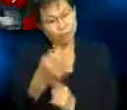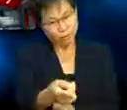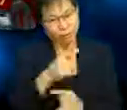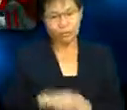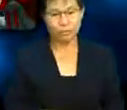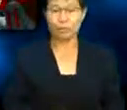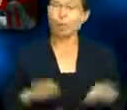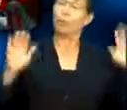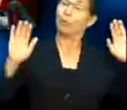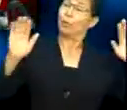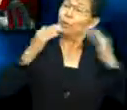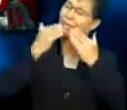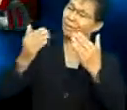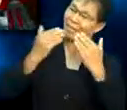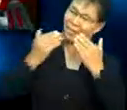to meet you.